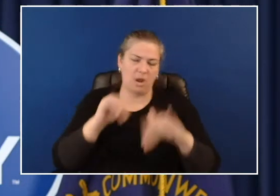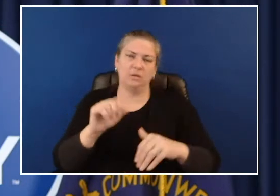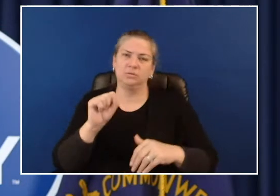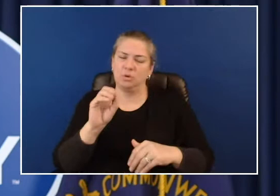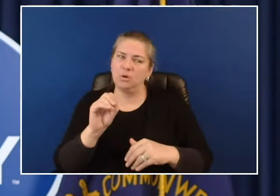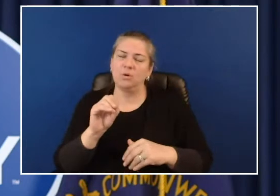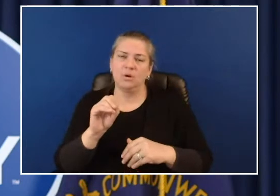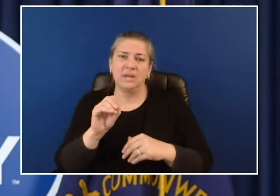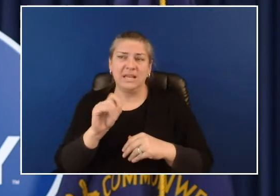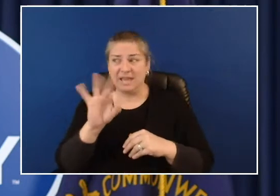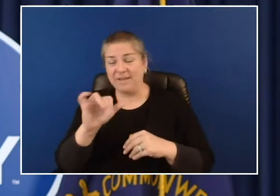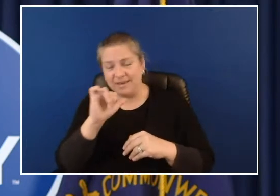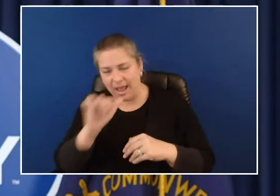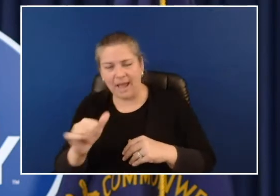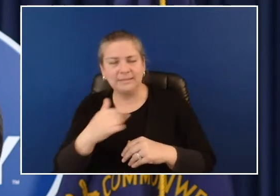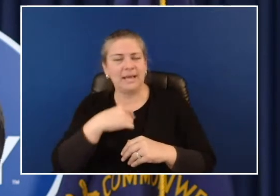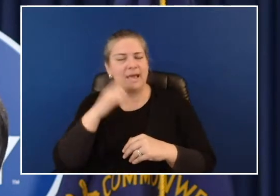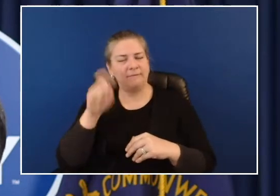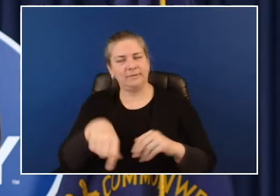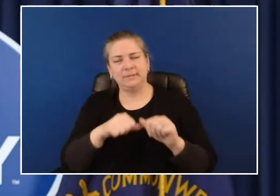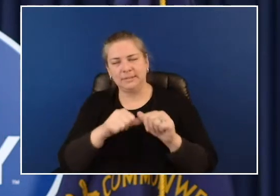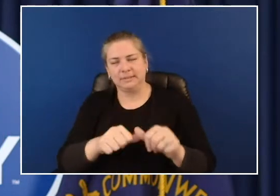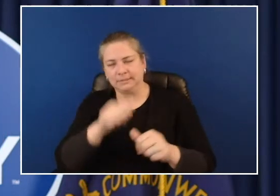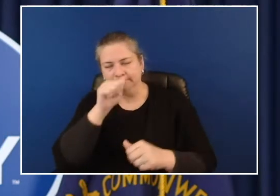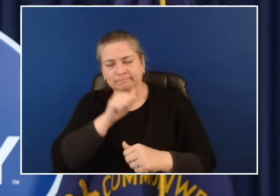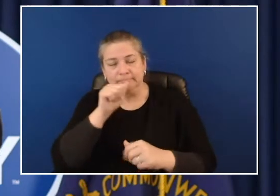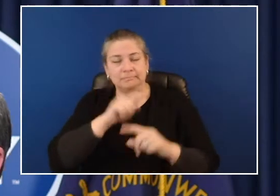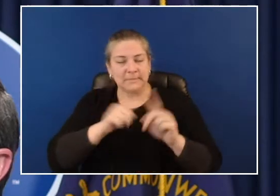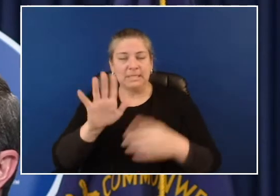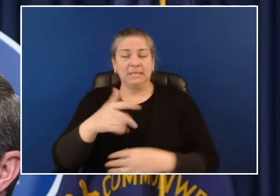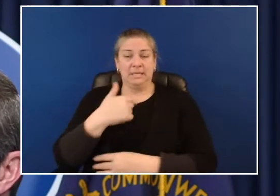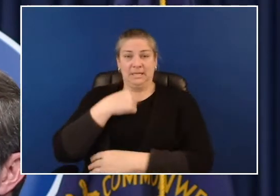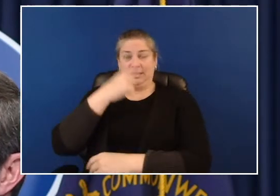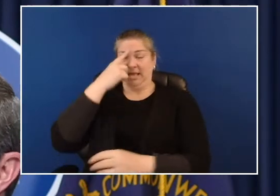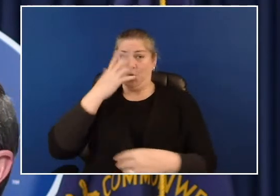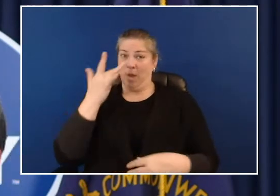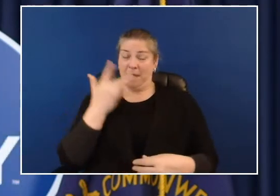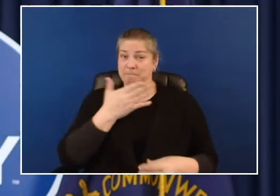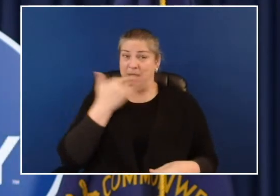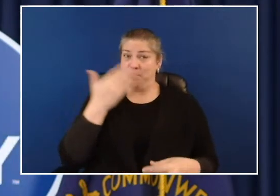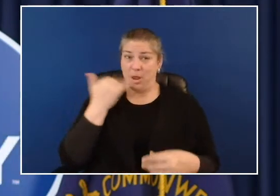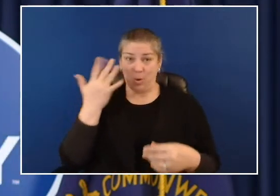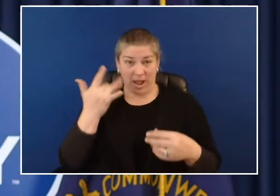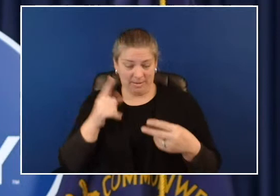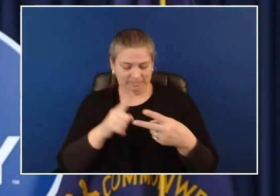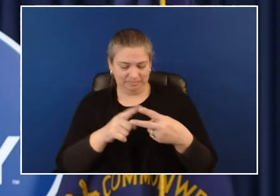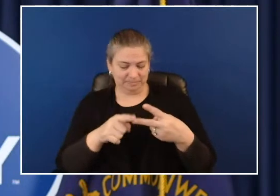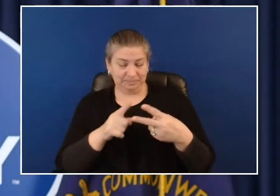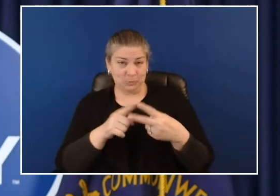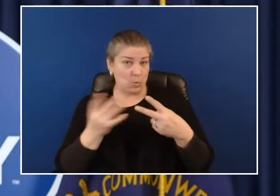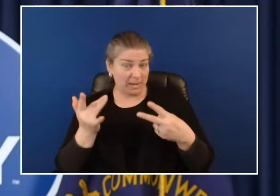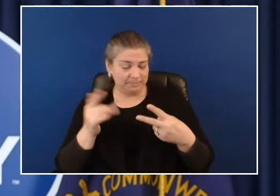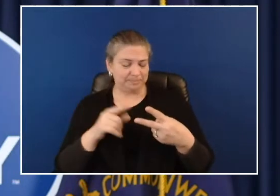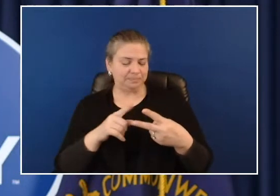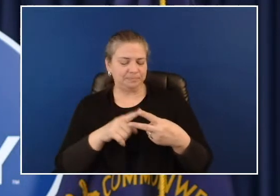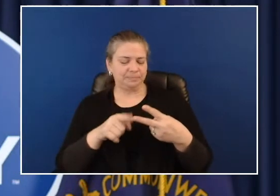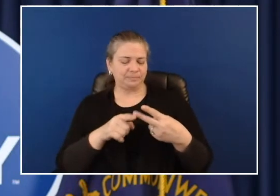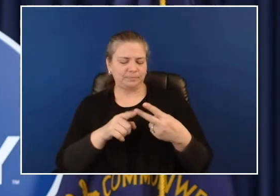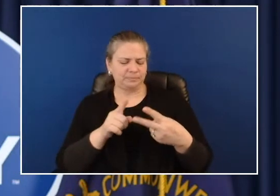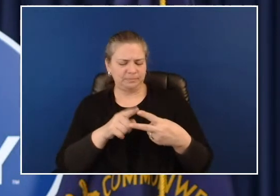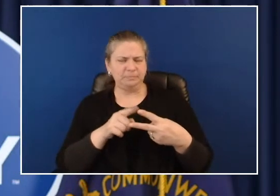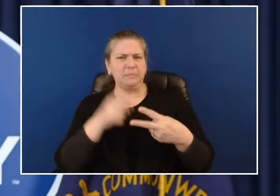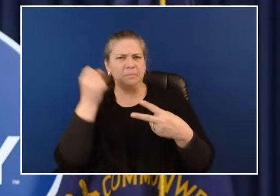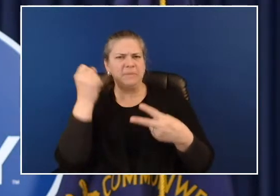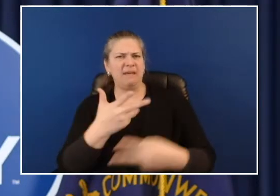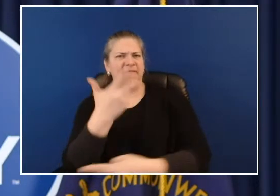Now, I think there are two reasons that it's getting better. One, the level of people we have vaccinated and boosted, which is